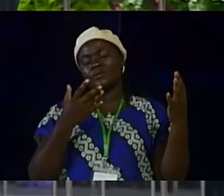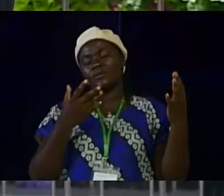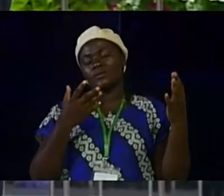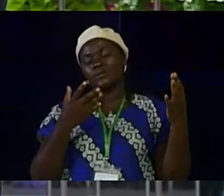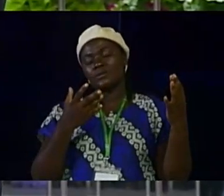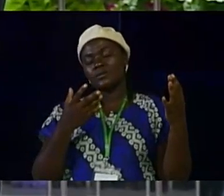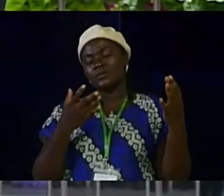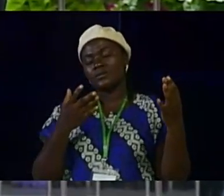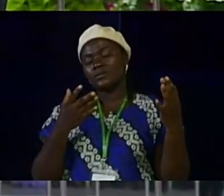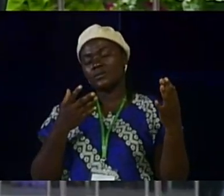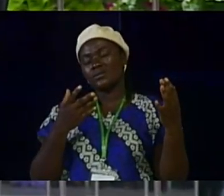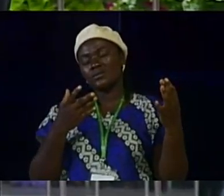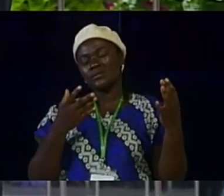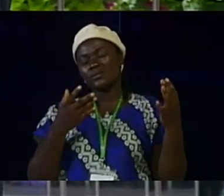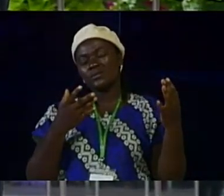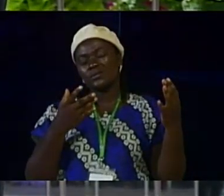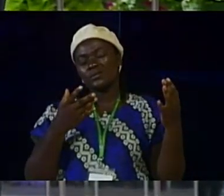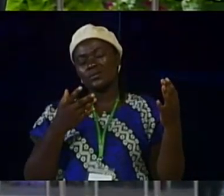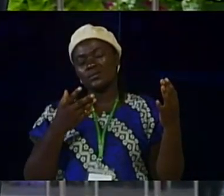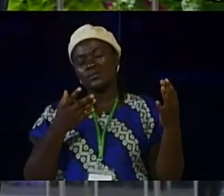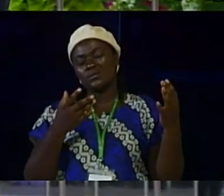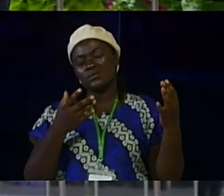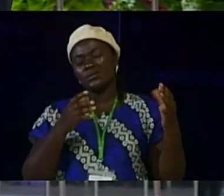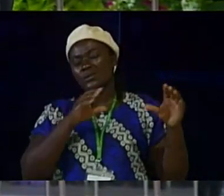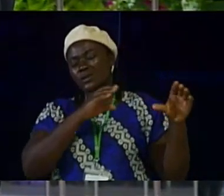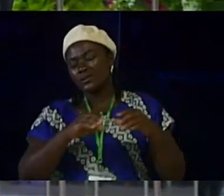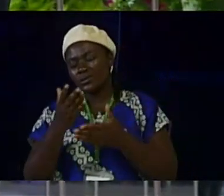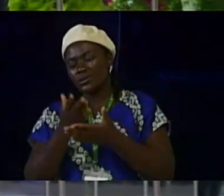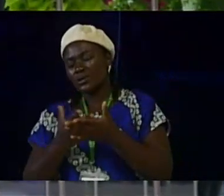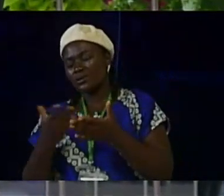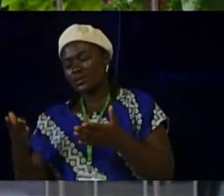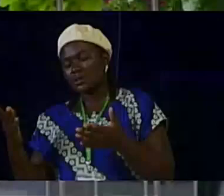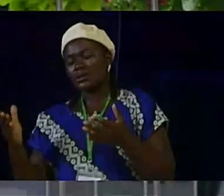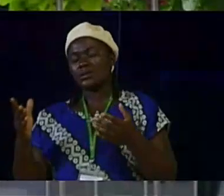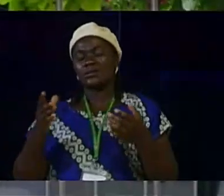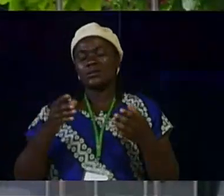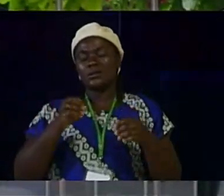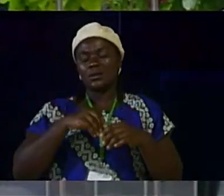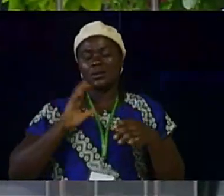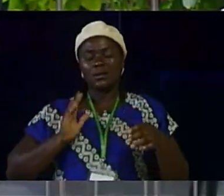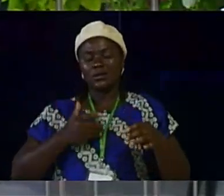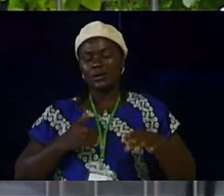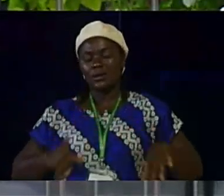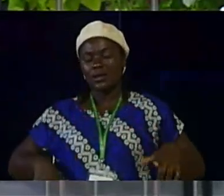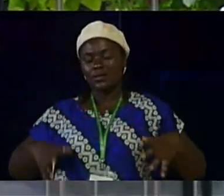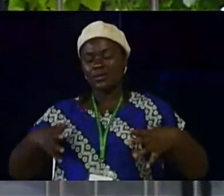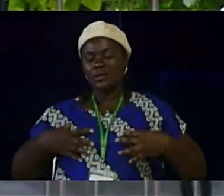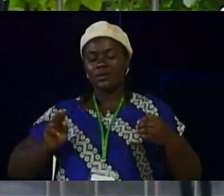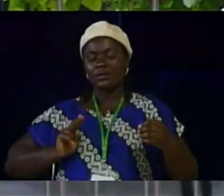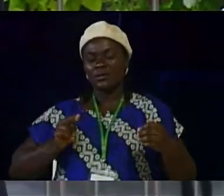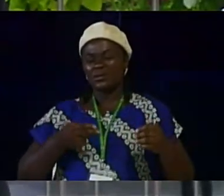Do something marvelous. Amen. Do something miraculous. Heal bodies.